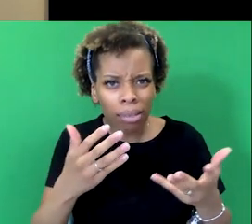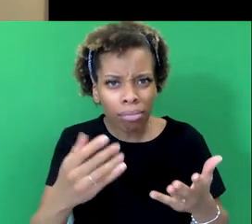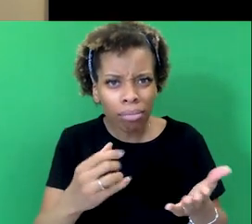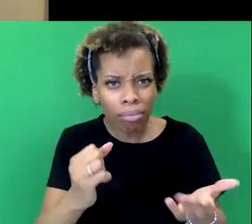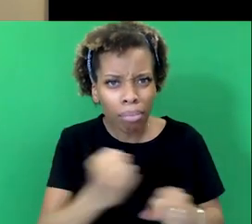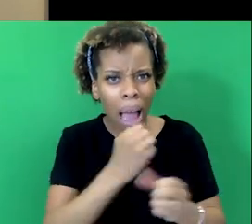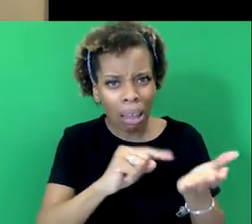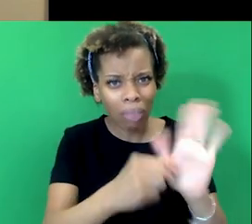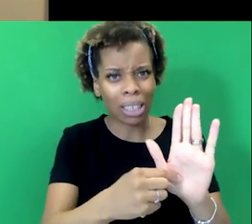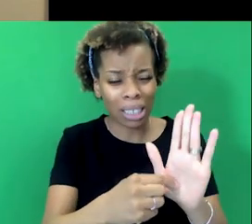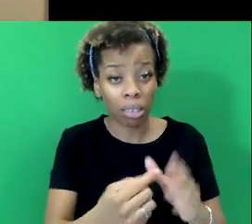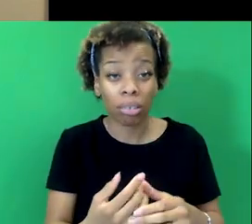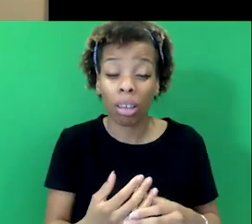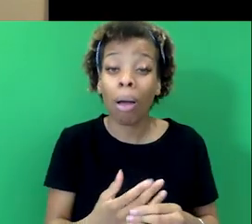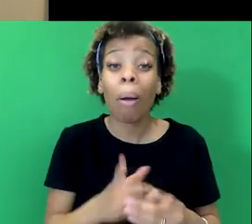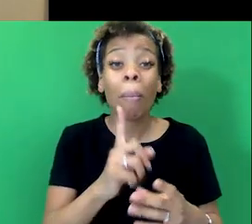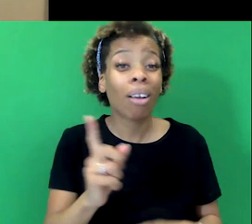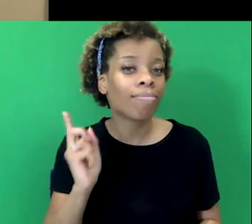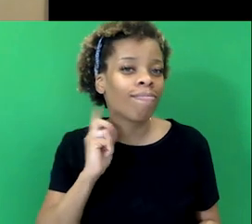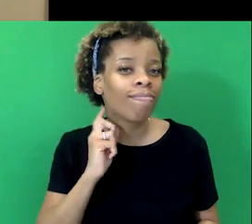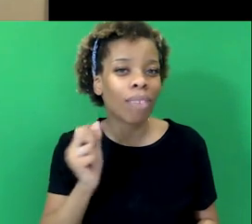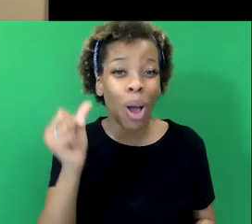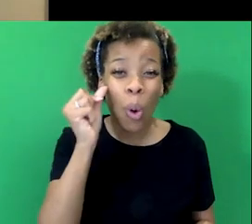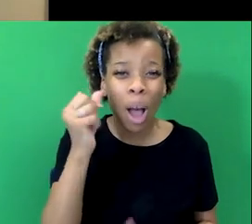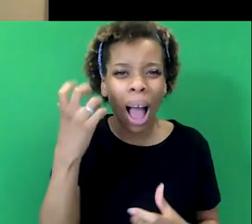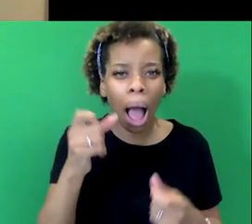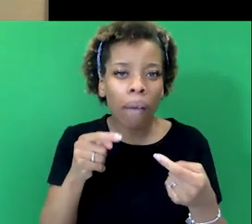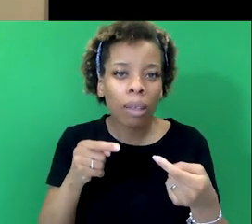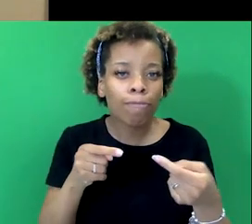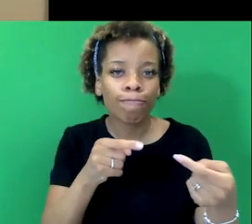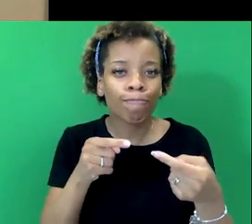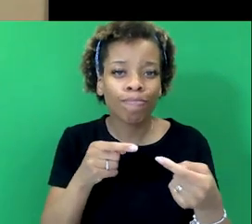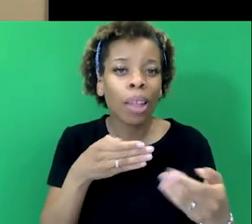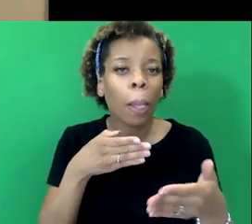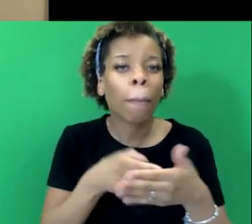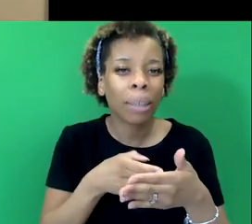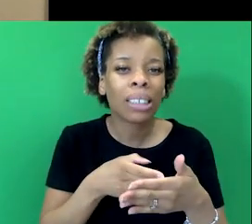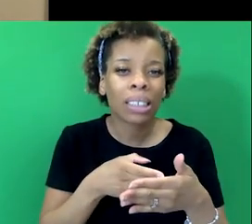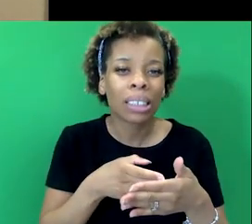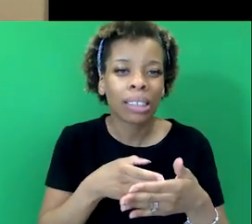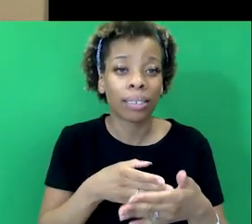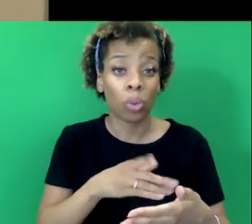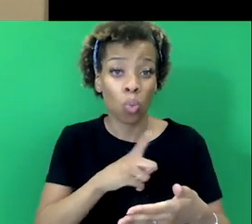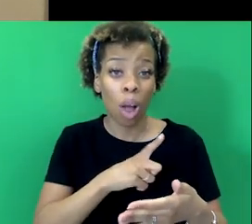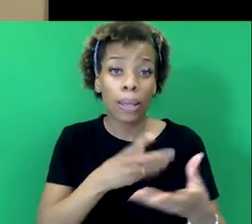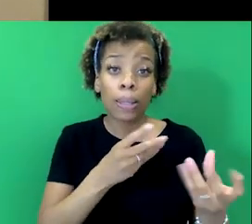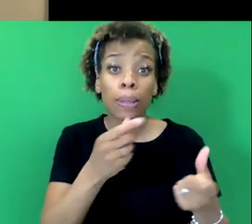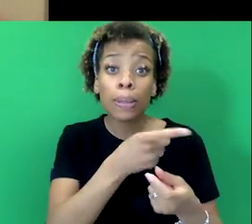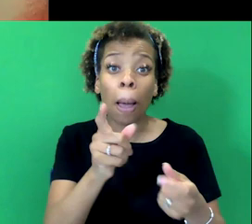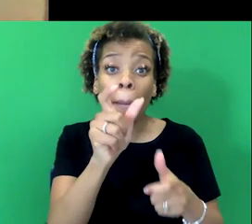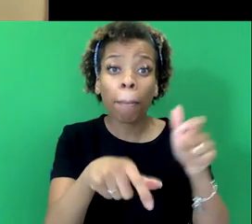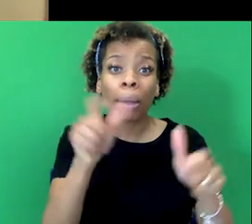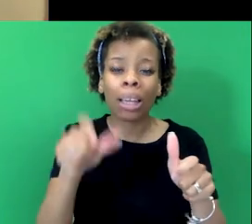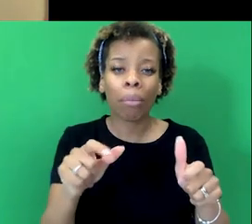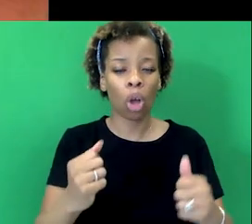aware that there will always be some form of pushback somewhere from some people who have